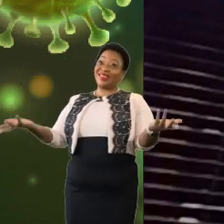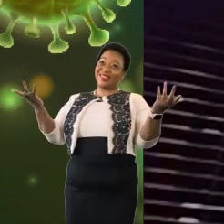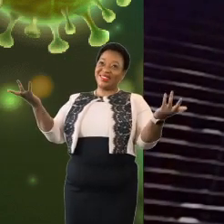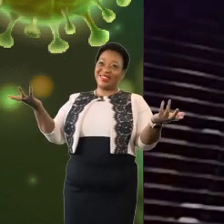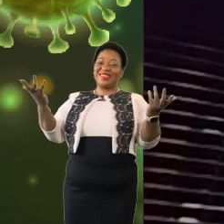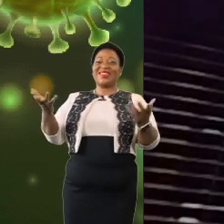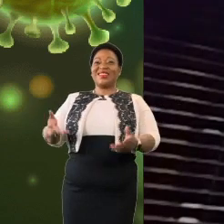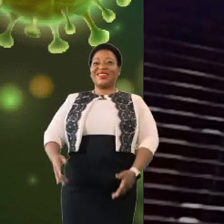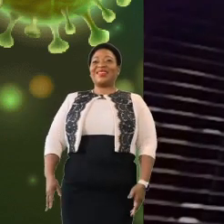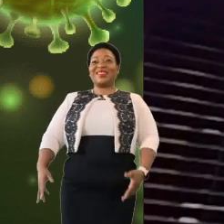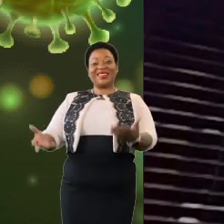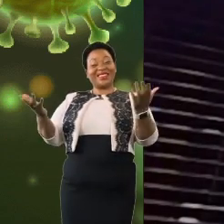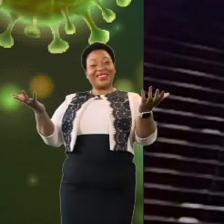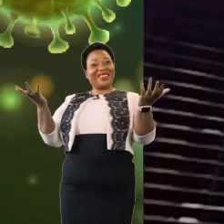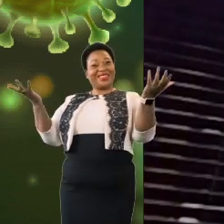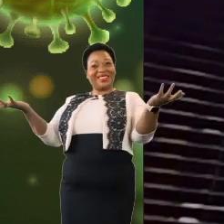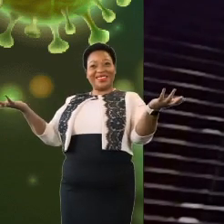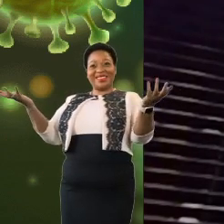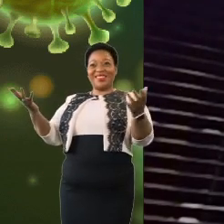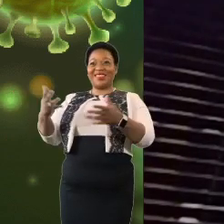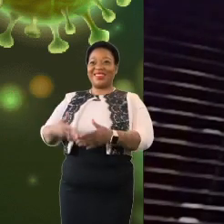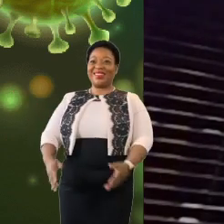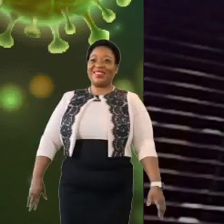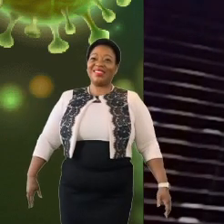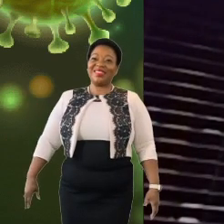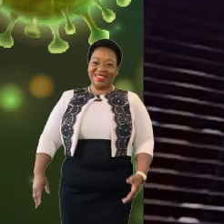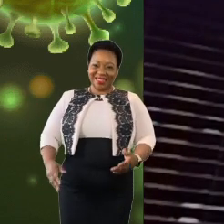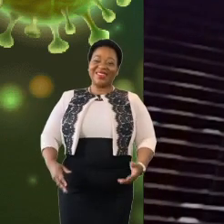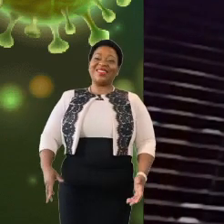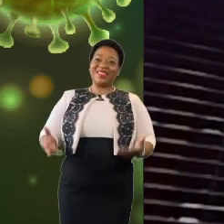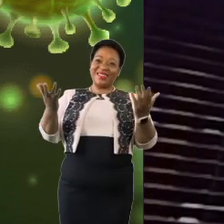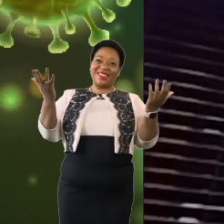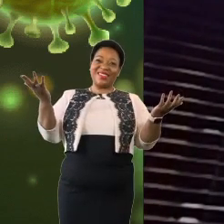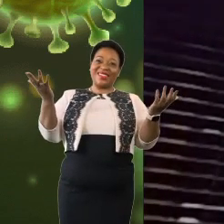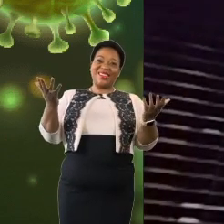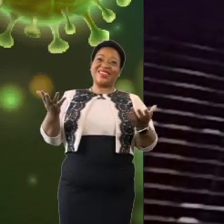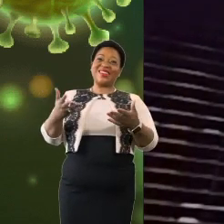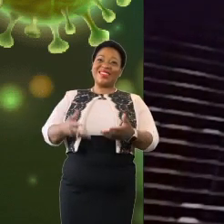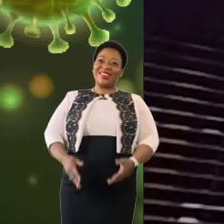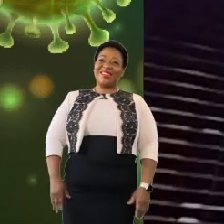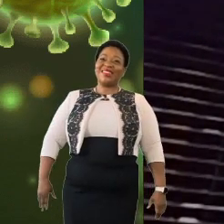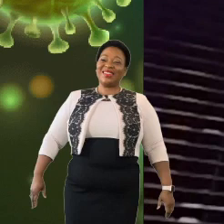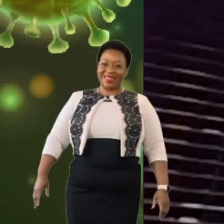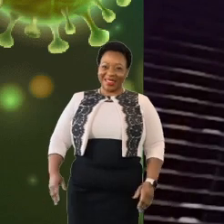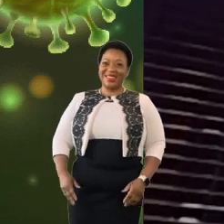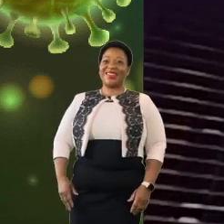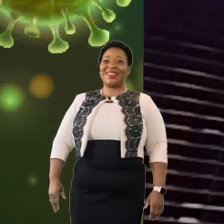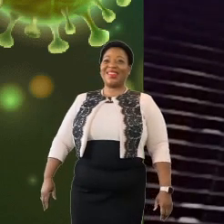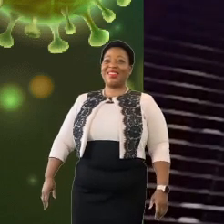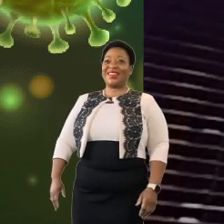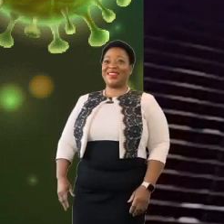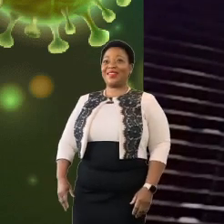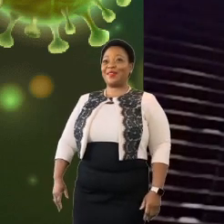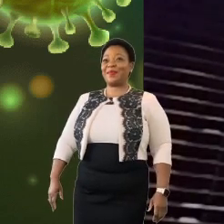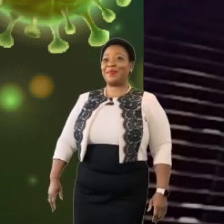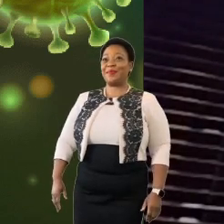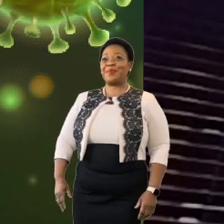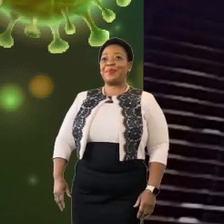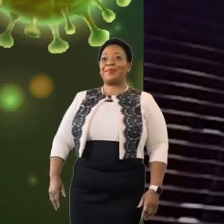looking at post COVID crisis, to say how do